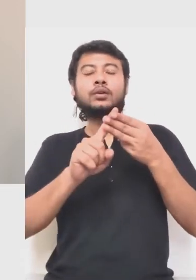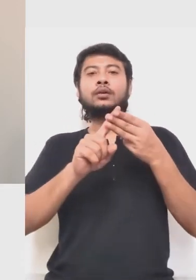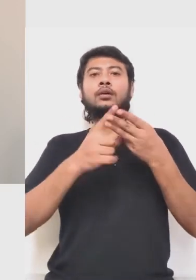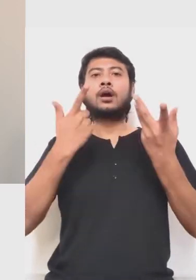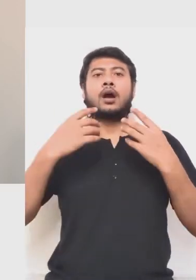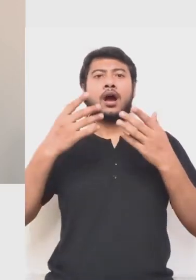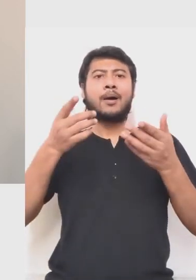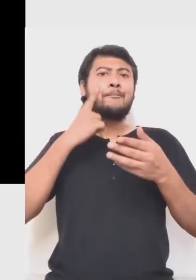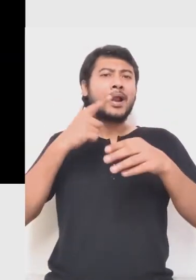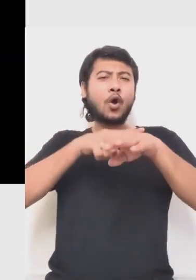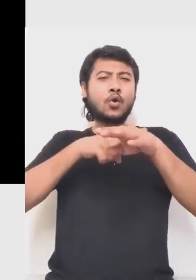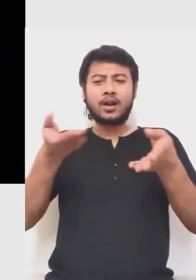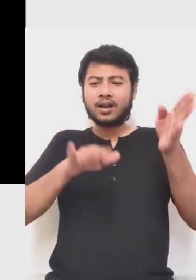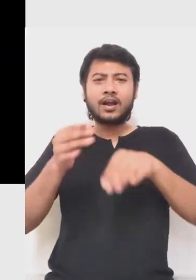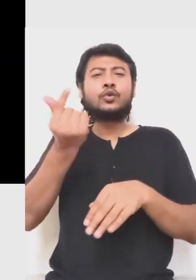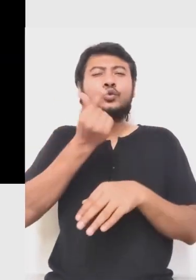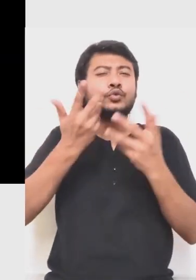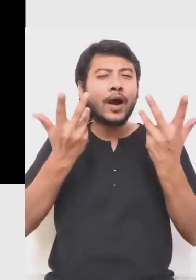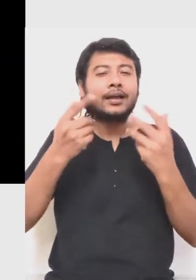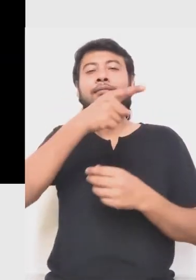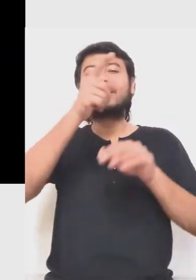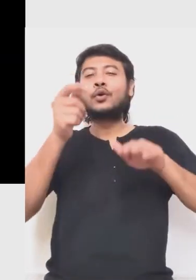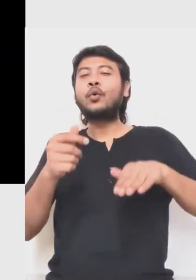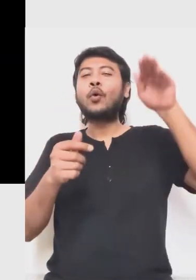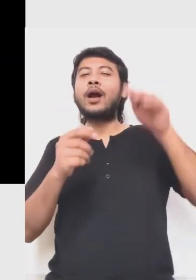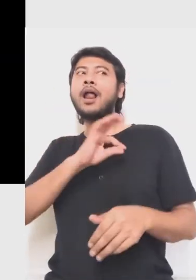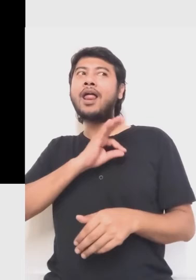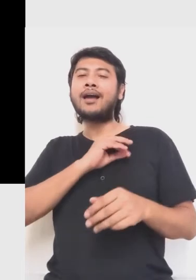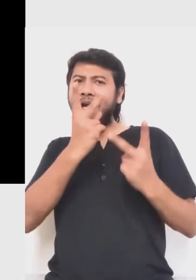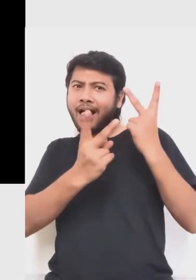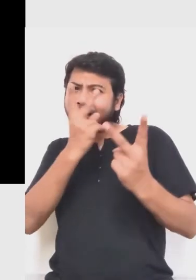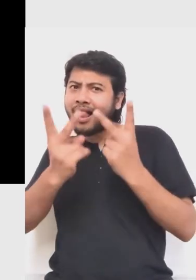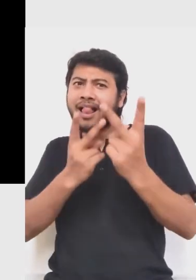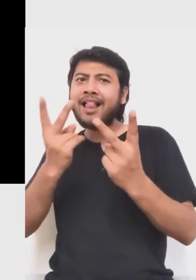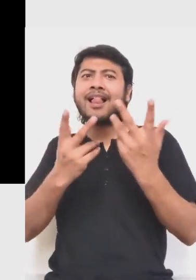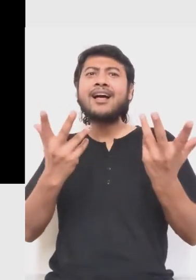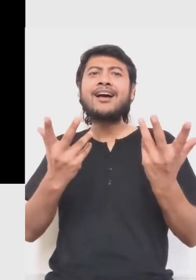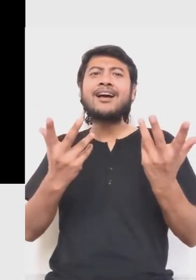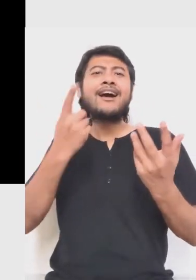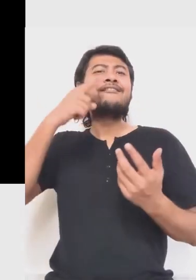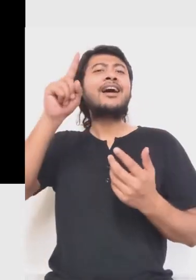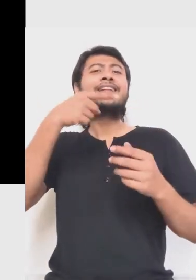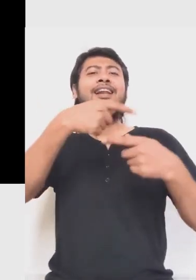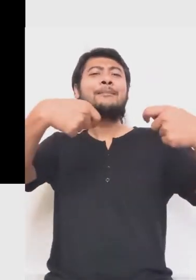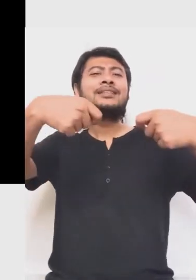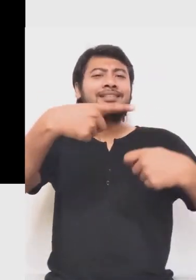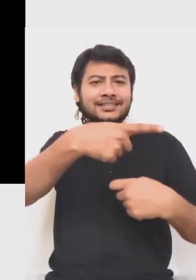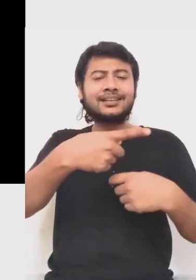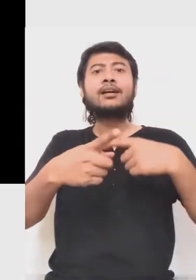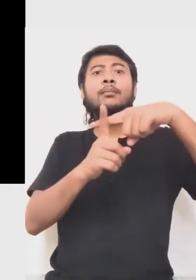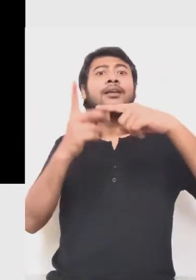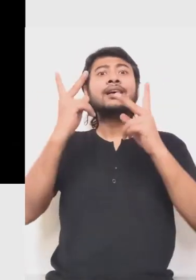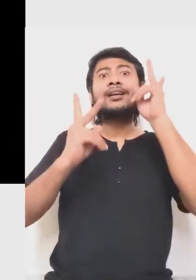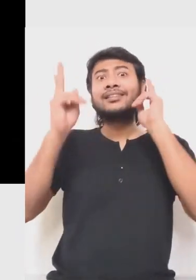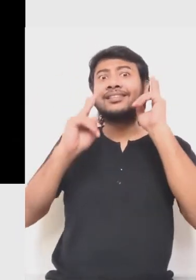an interview, Nai remembers how snippets of jute reminded him of hair that had fallen at a barber's shop in his native